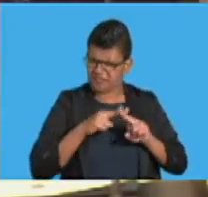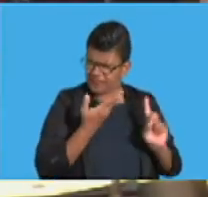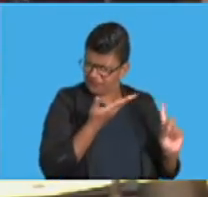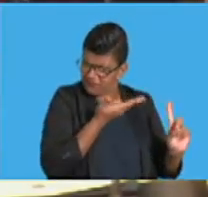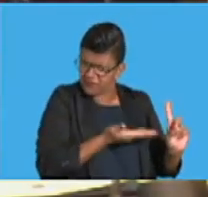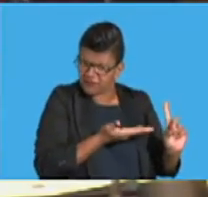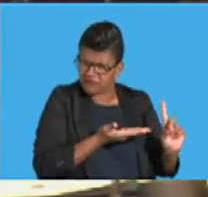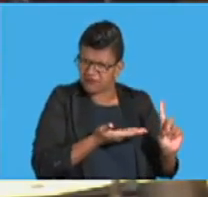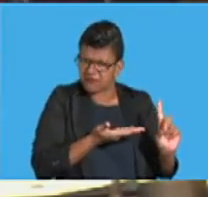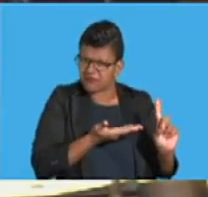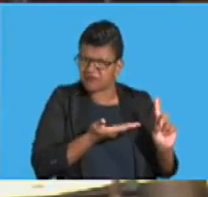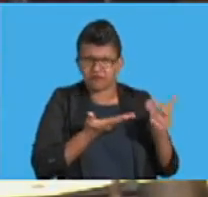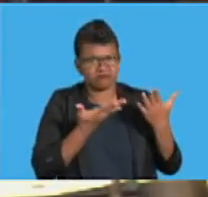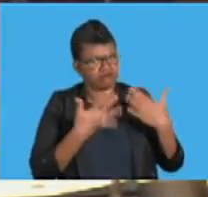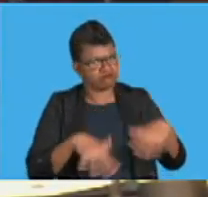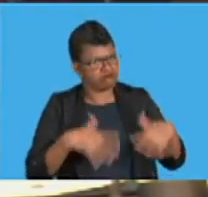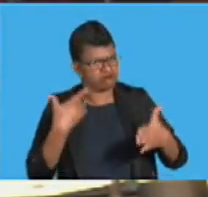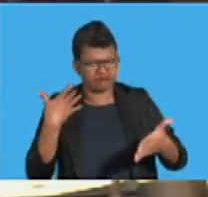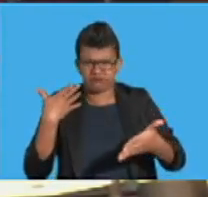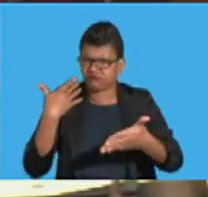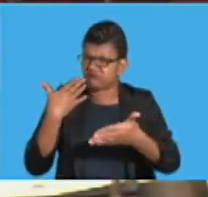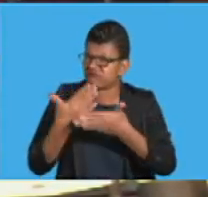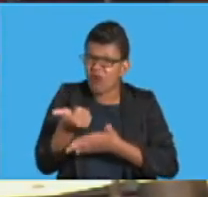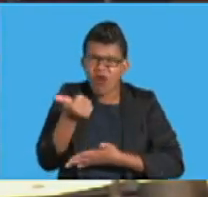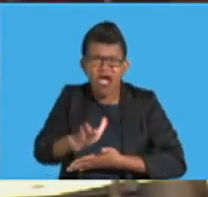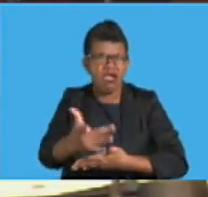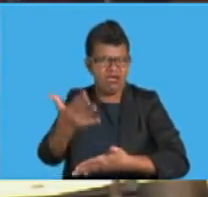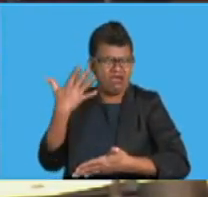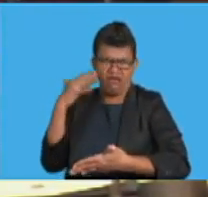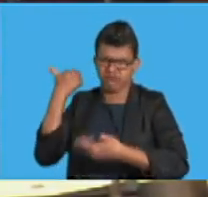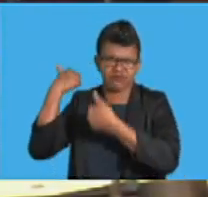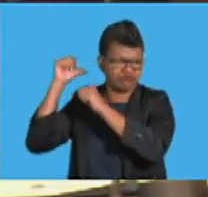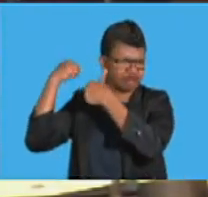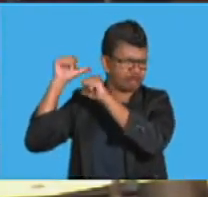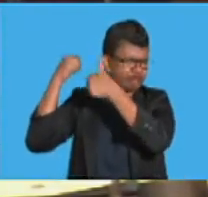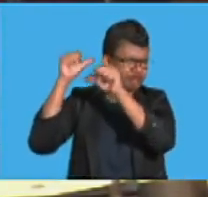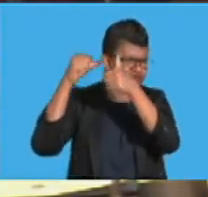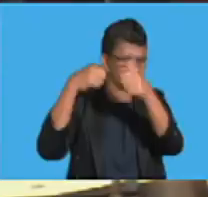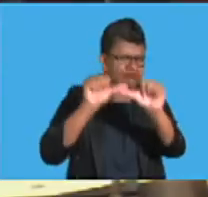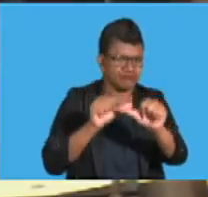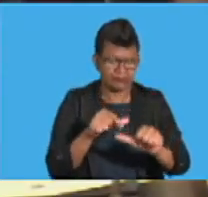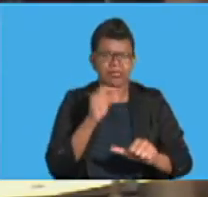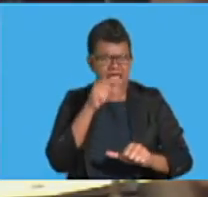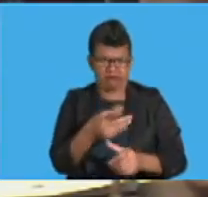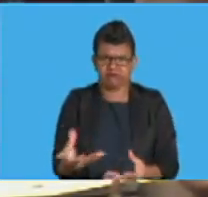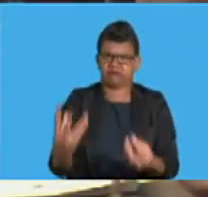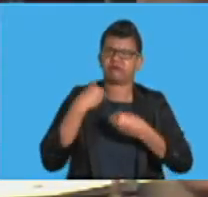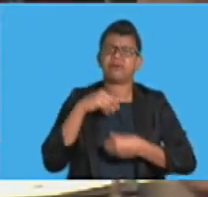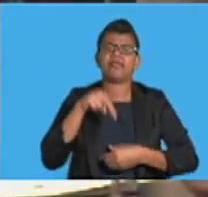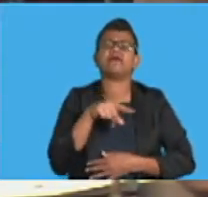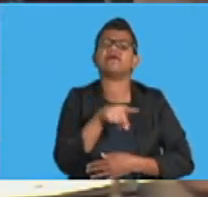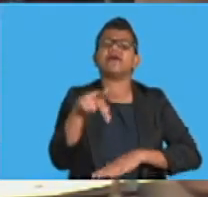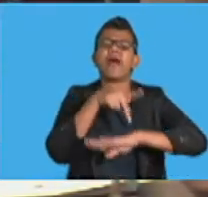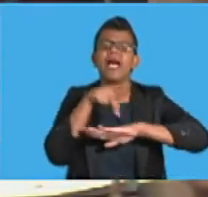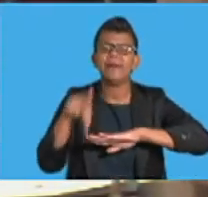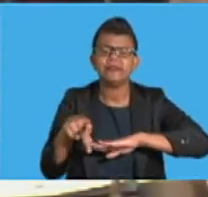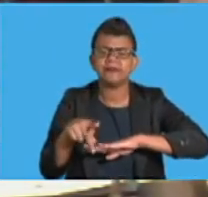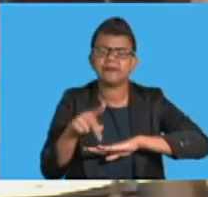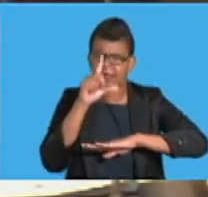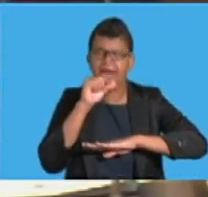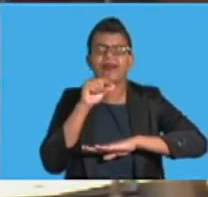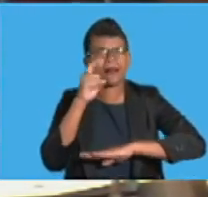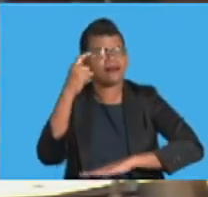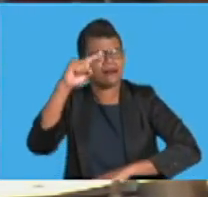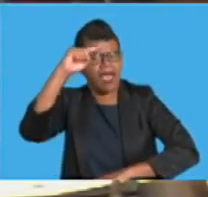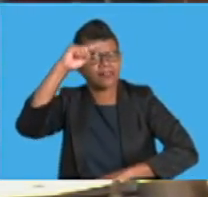one which has proven its resolve to make our country more economically vibrant. We need a parliament, Madam Speaker, which understands the needs of the nation and